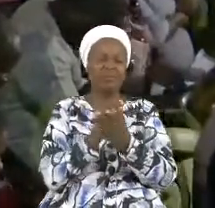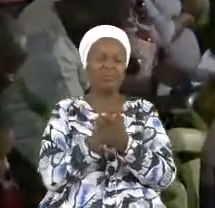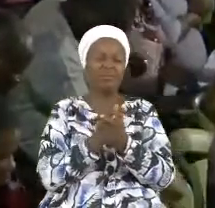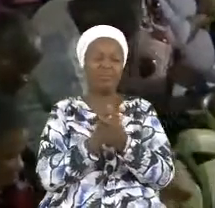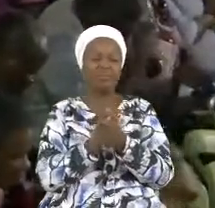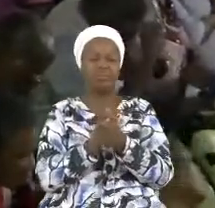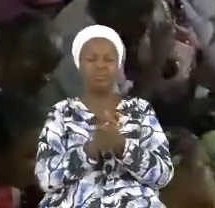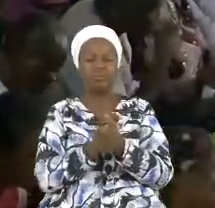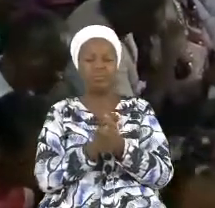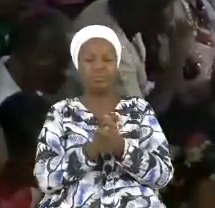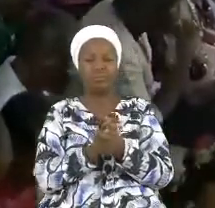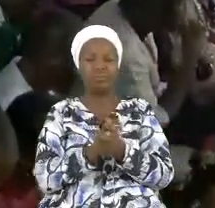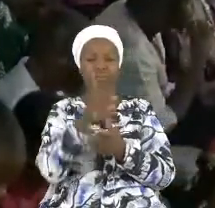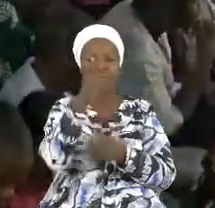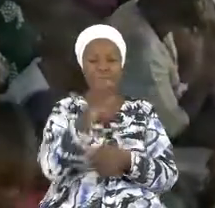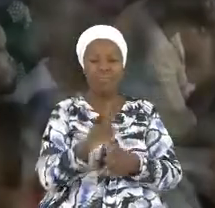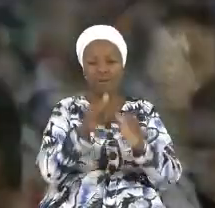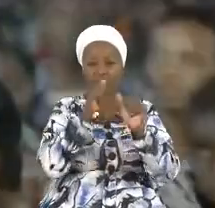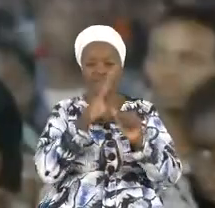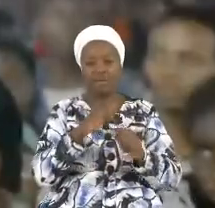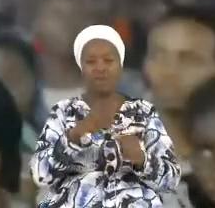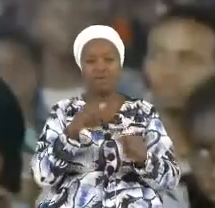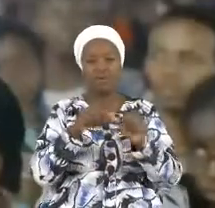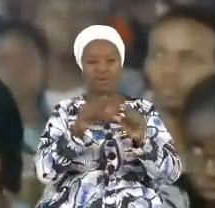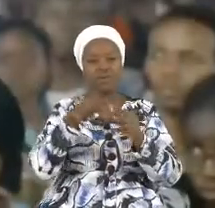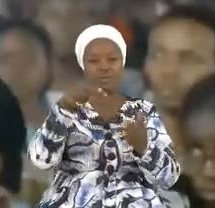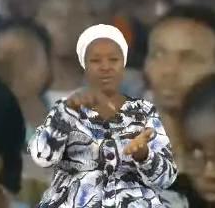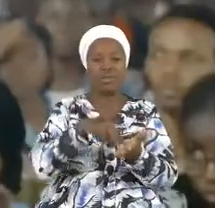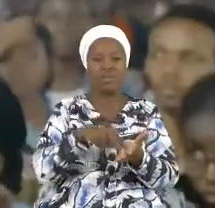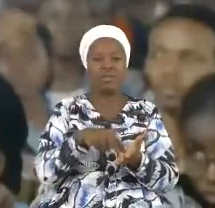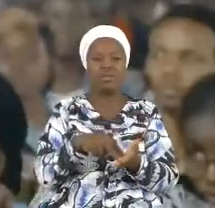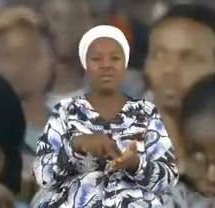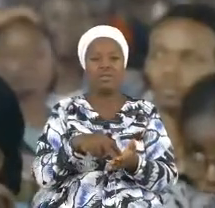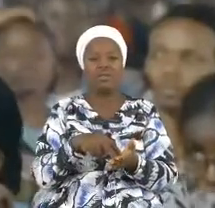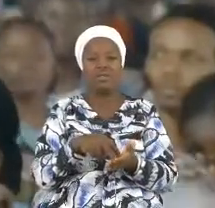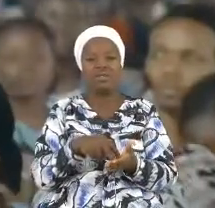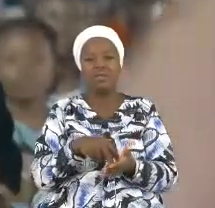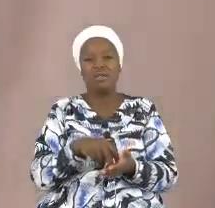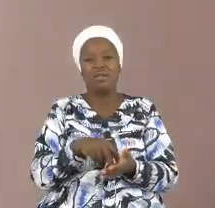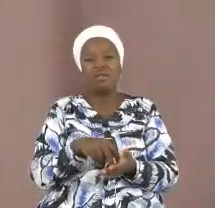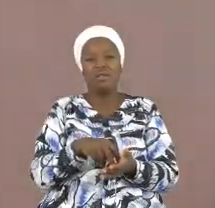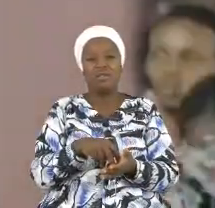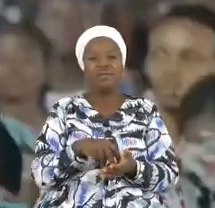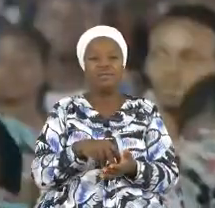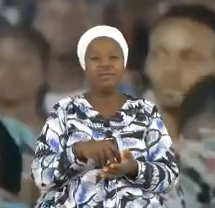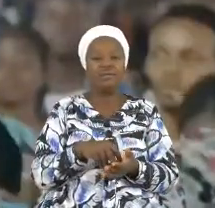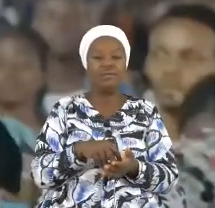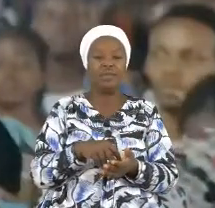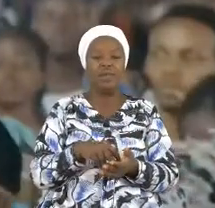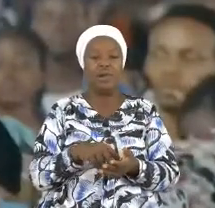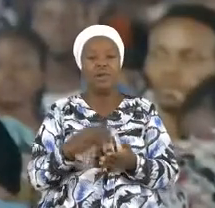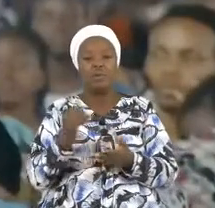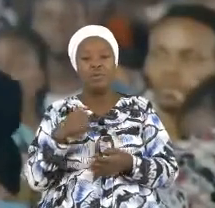God bless you. Keep on standing. Our moderating overseer tonight will lead us in this